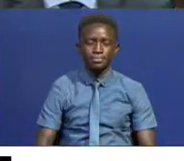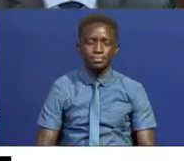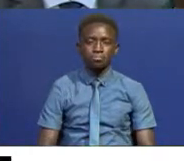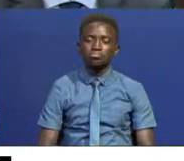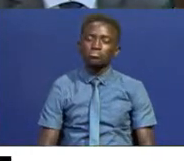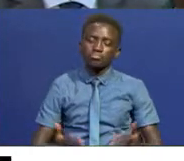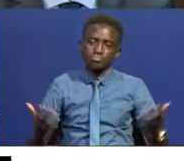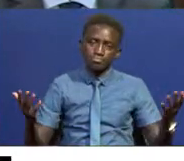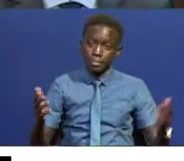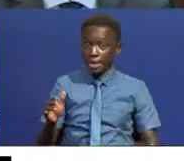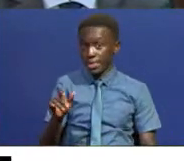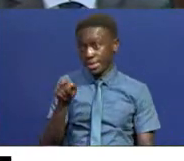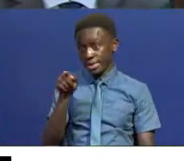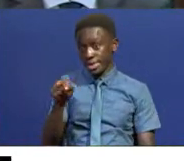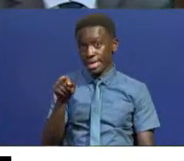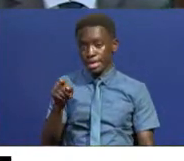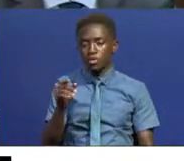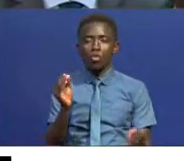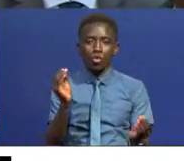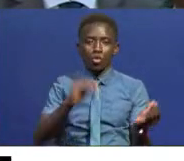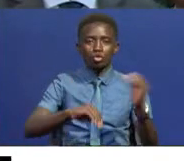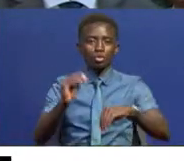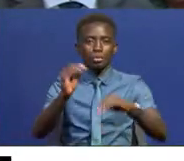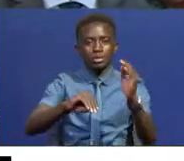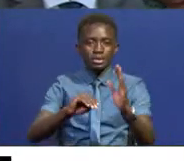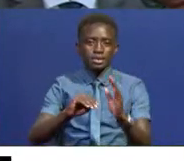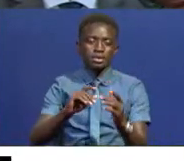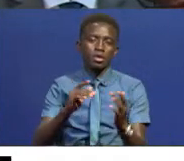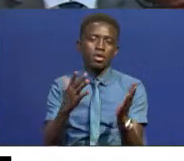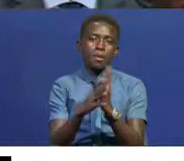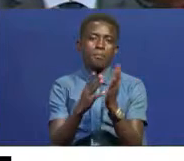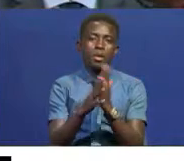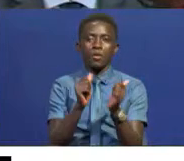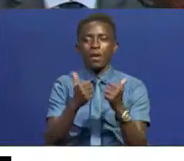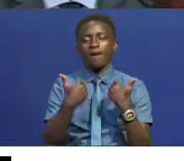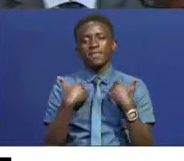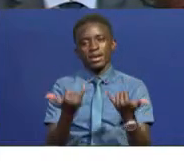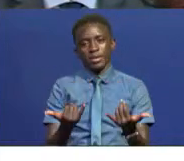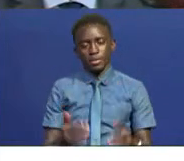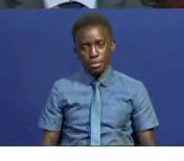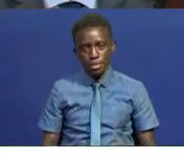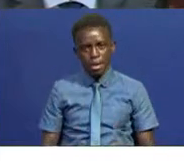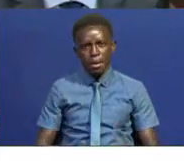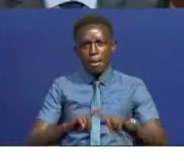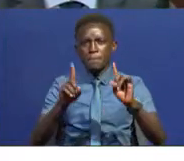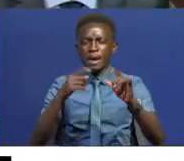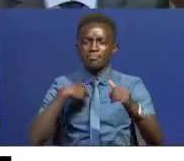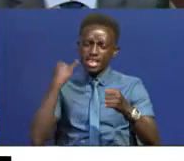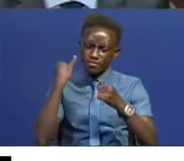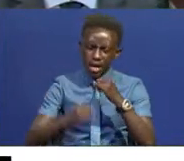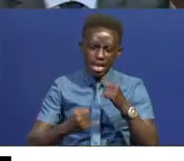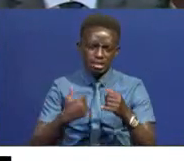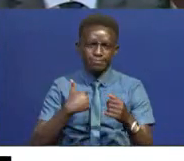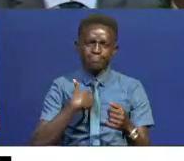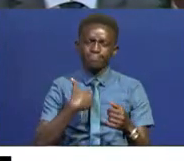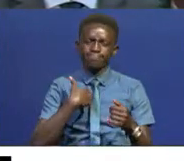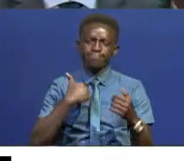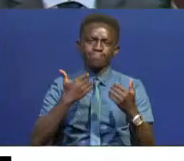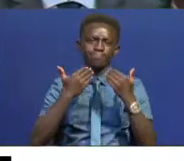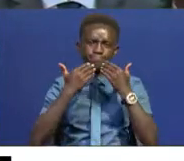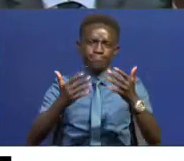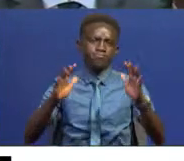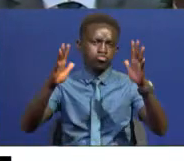And that contributes to the problem that we have. But finally, let me congratulate the Salaries and Remuneration